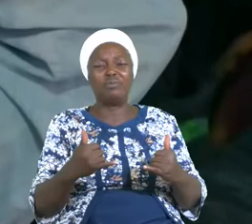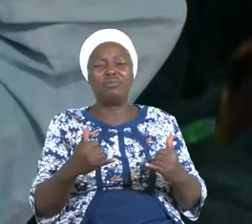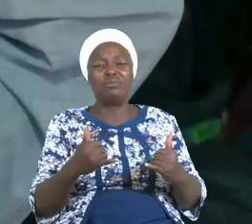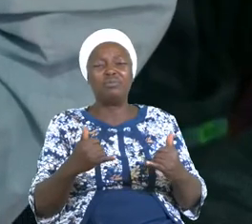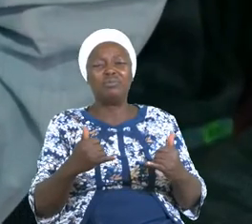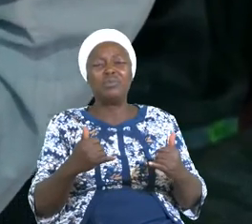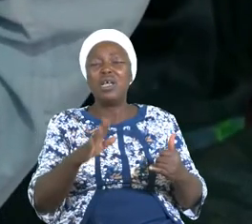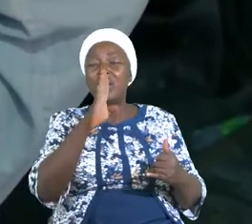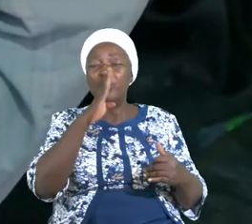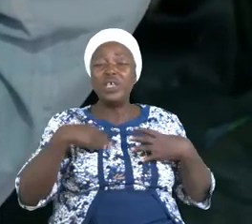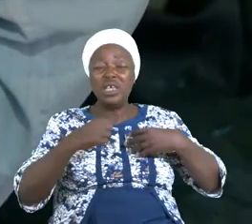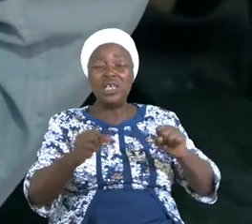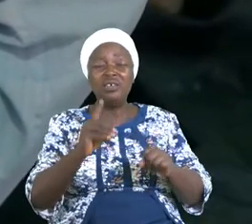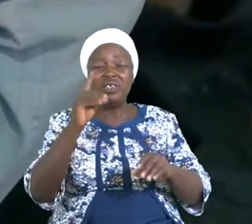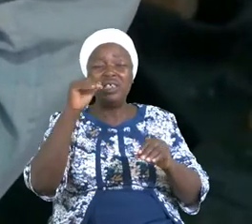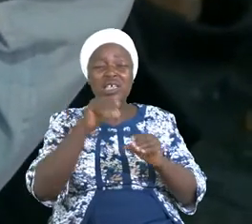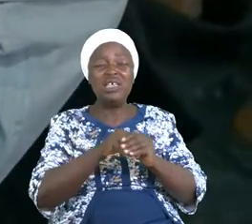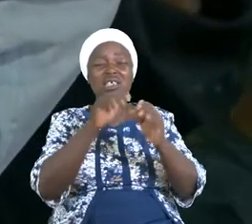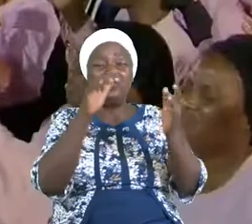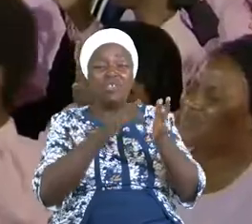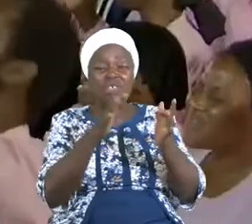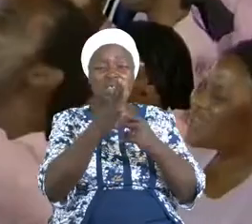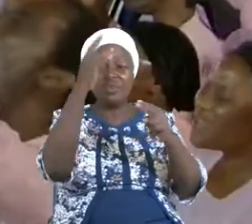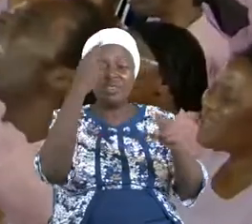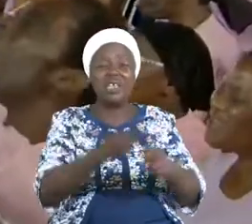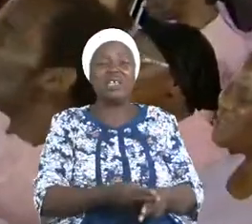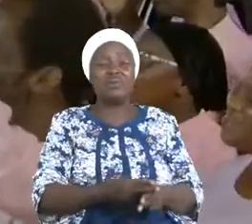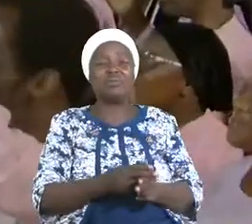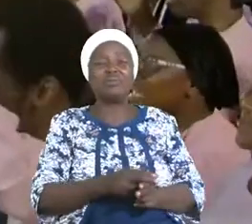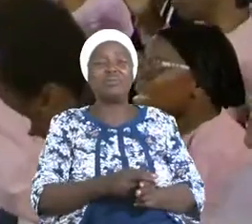Be healed in Jesus' name.